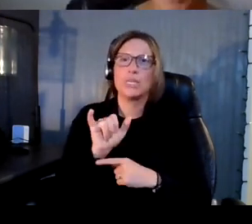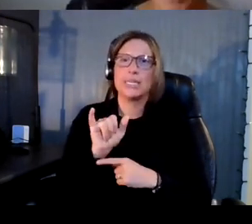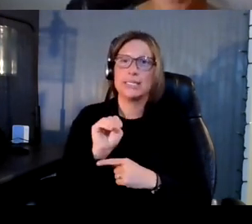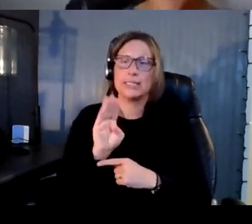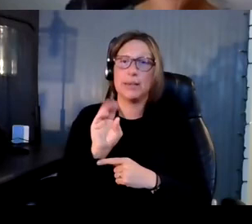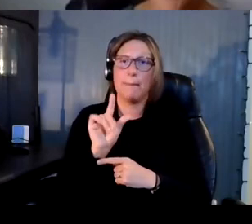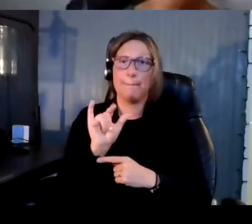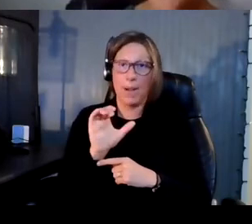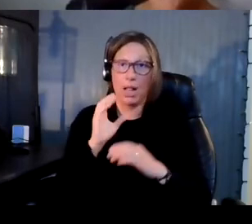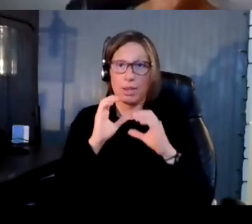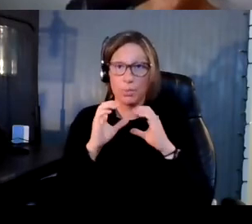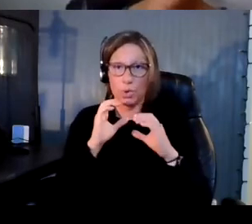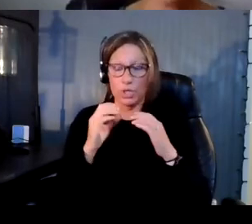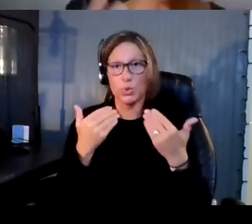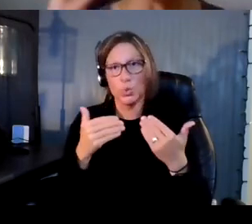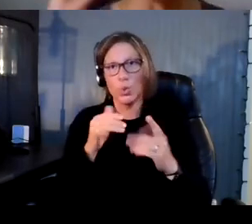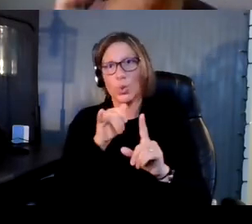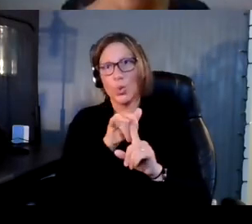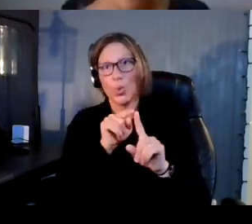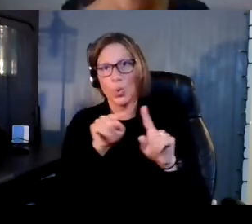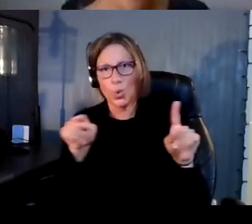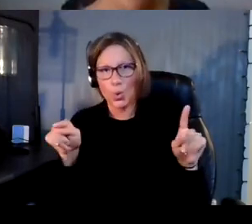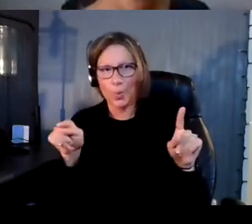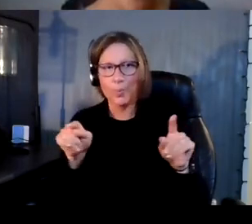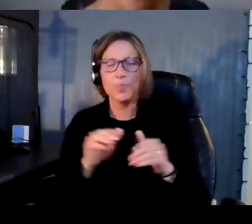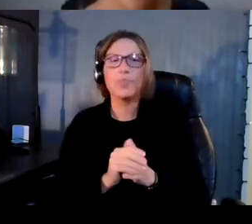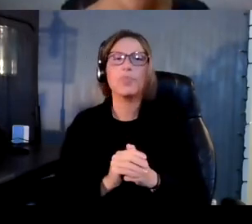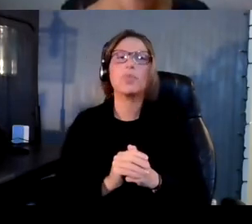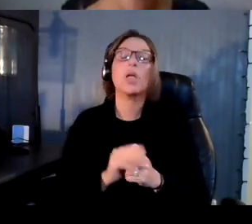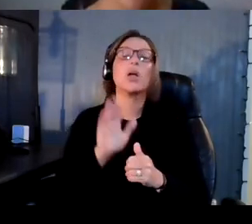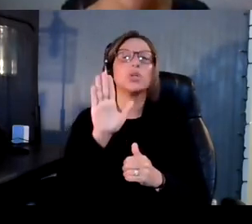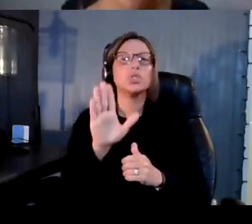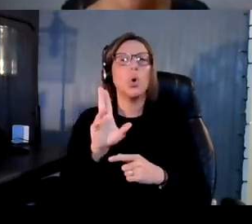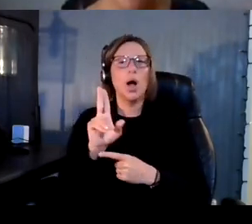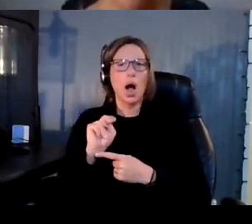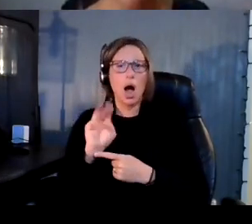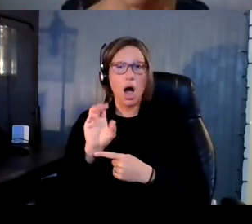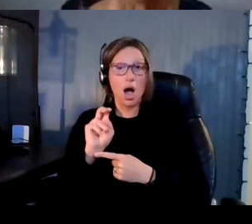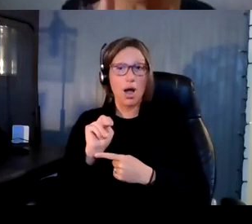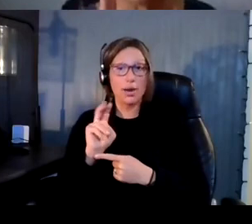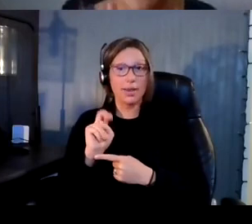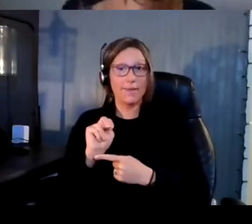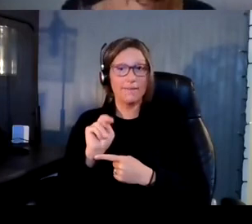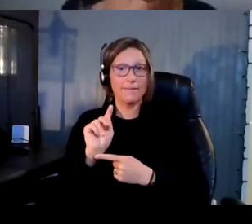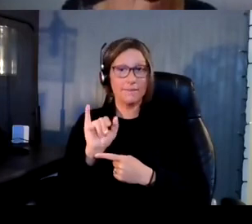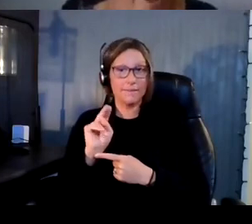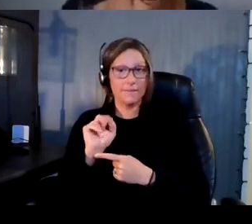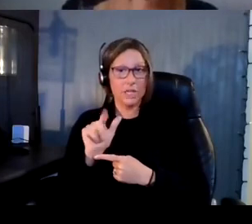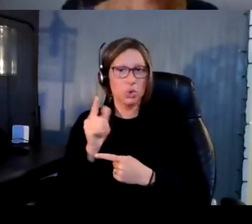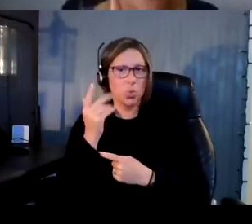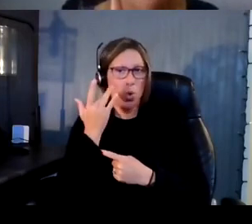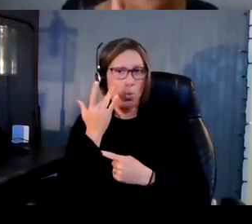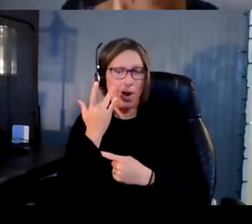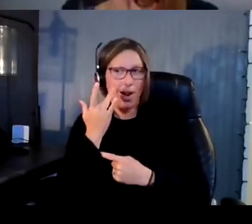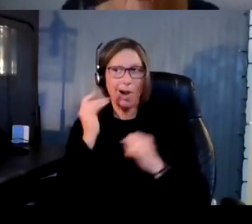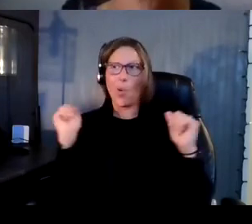So unconventional because it's socially not what everybody else does, but it's intentional in